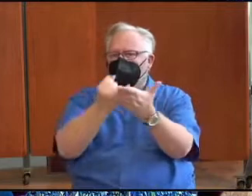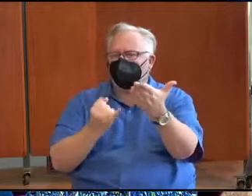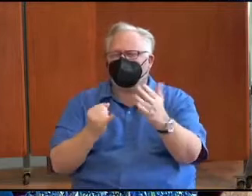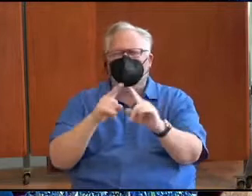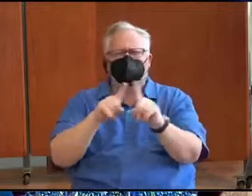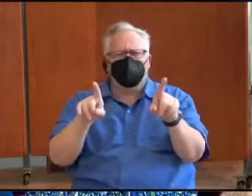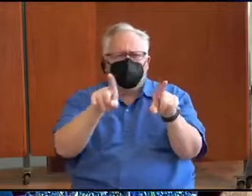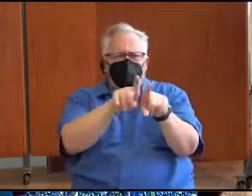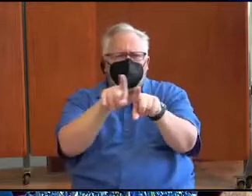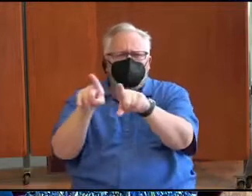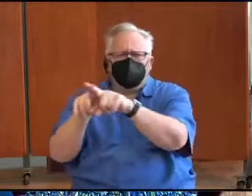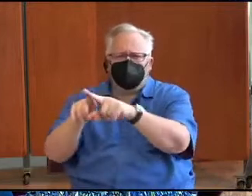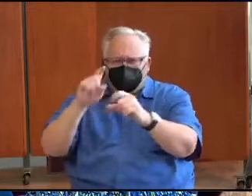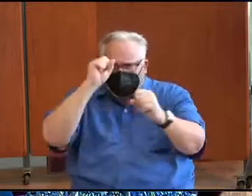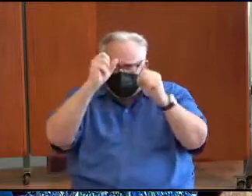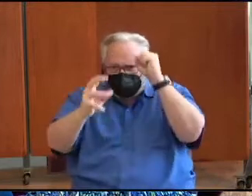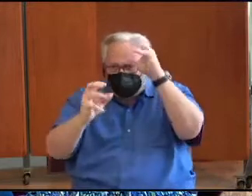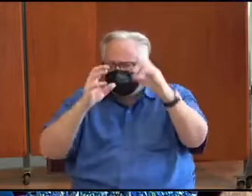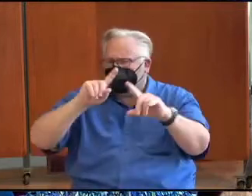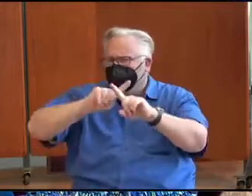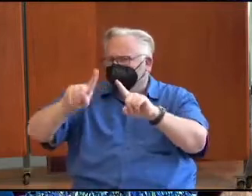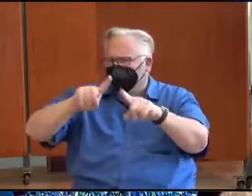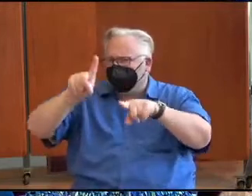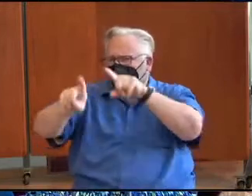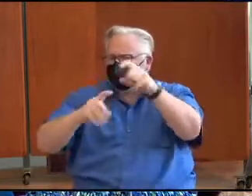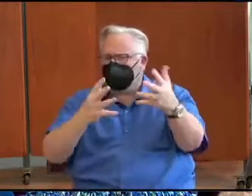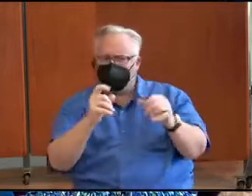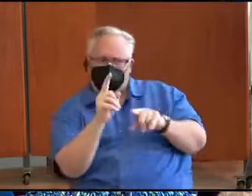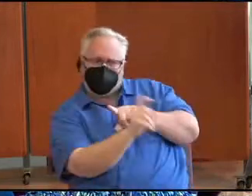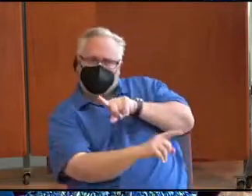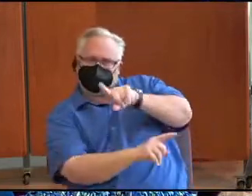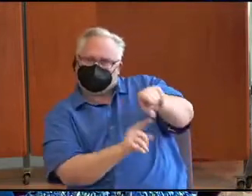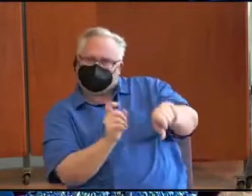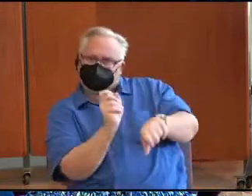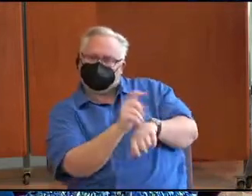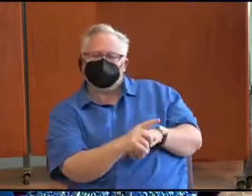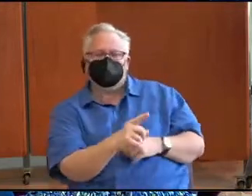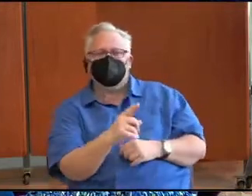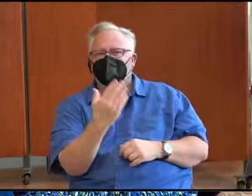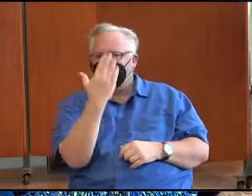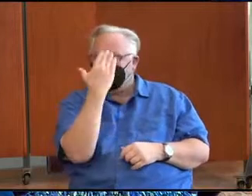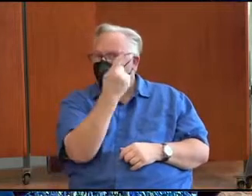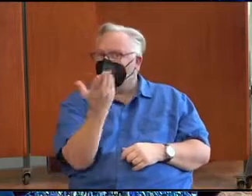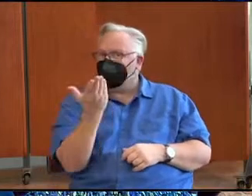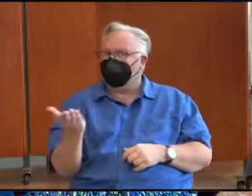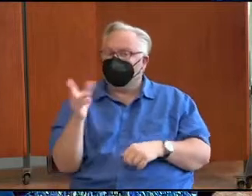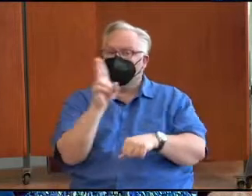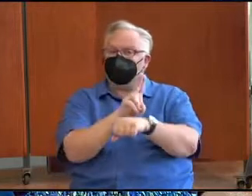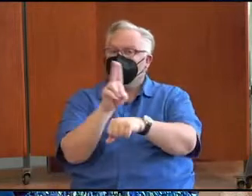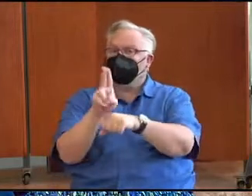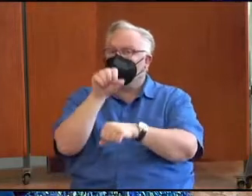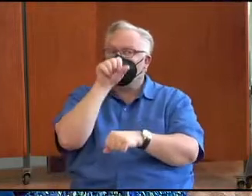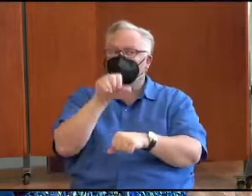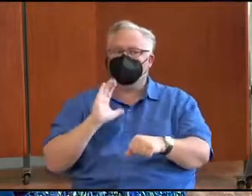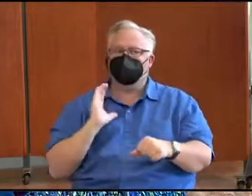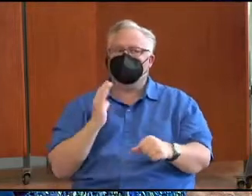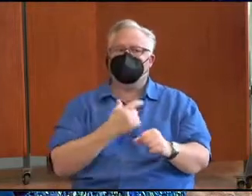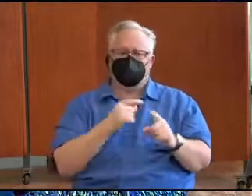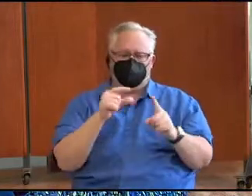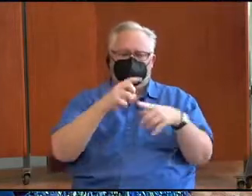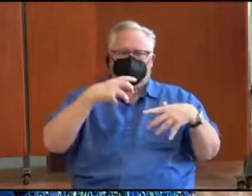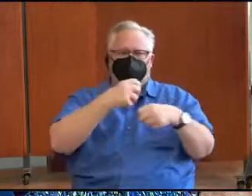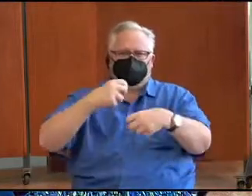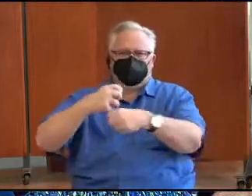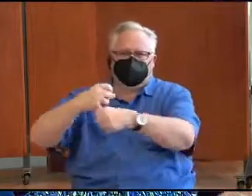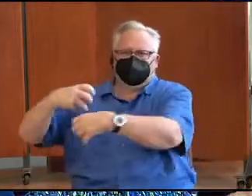that they would like to ask Reverend Susan. And I know that one thing that we love as you use is our acronyms and